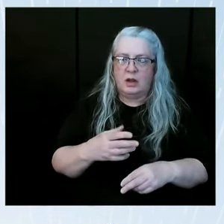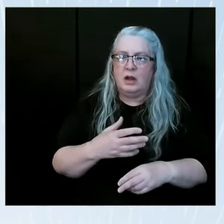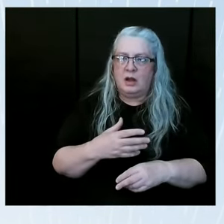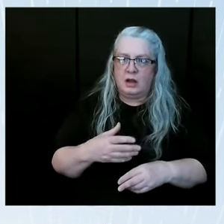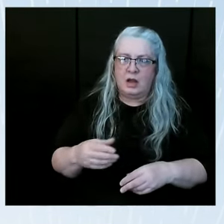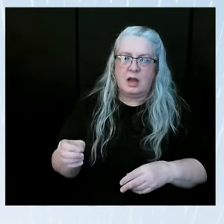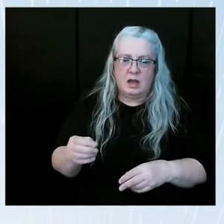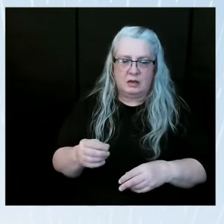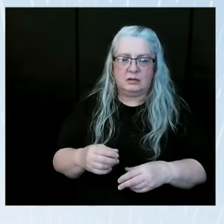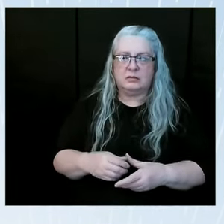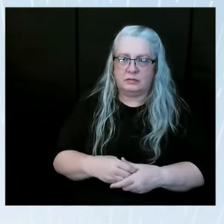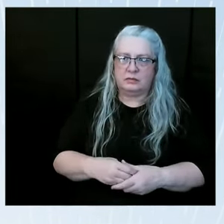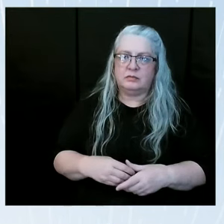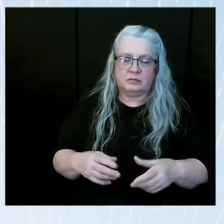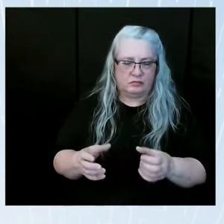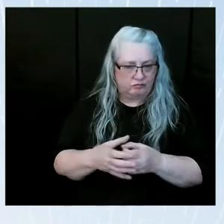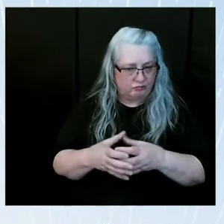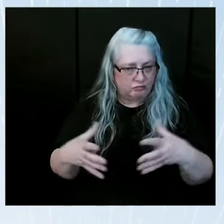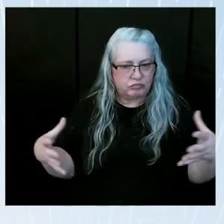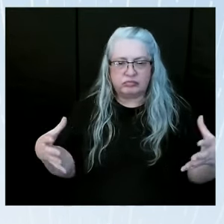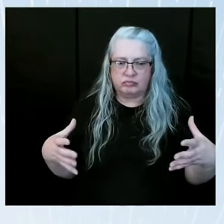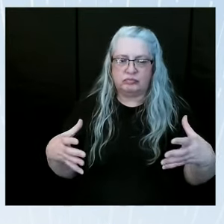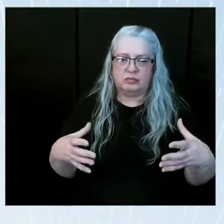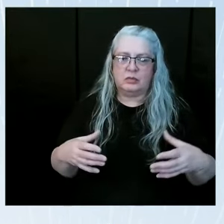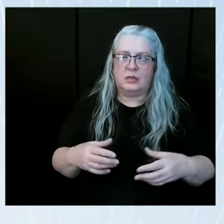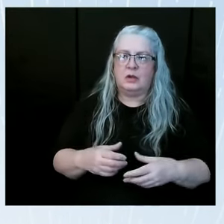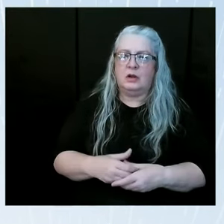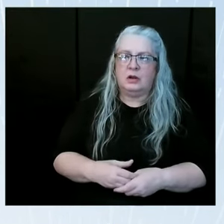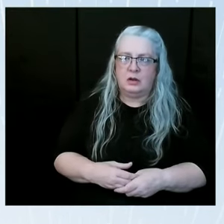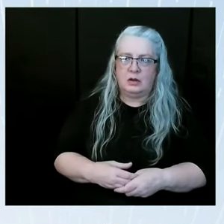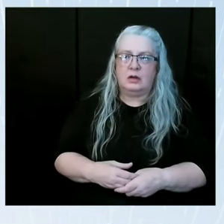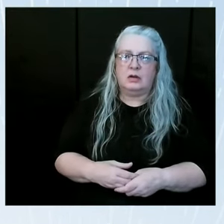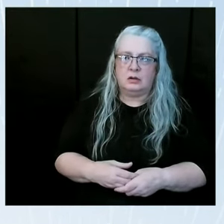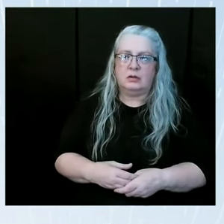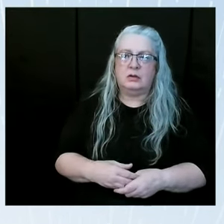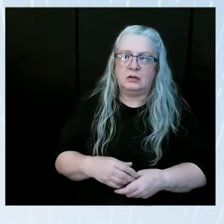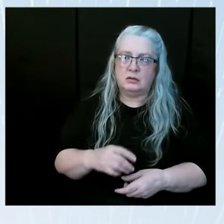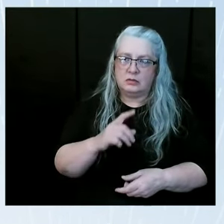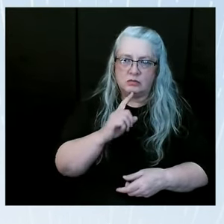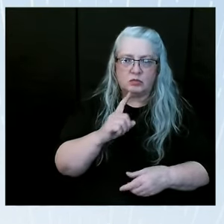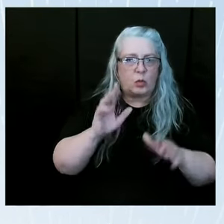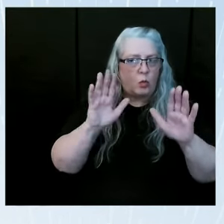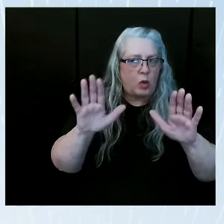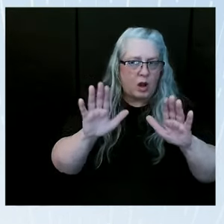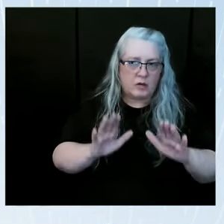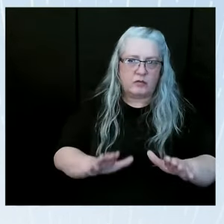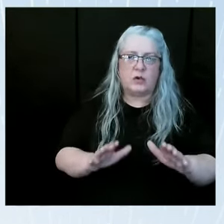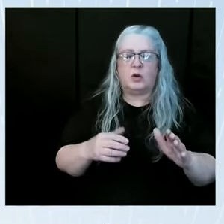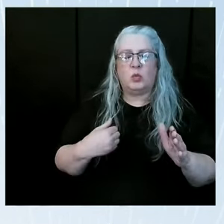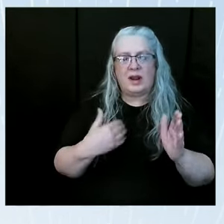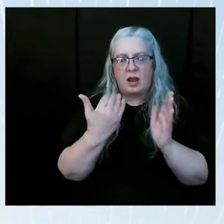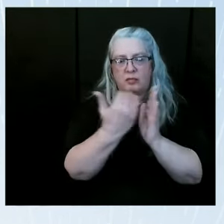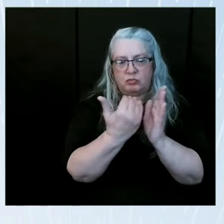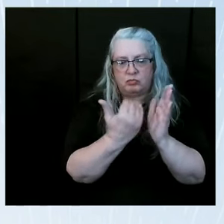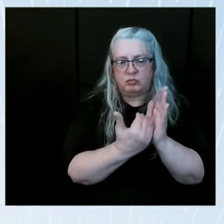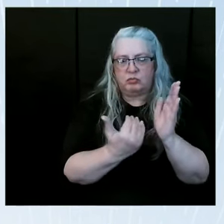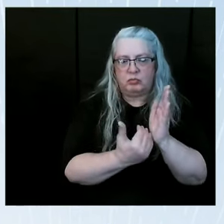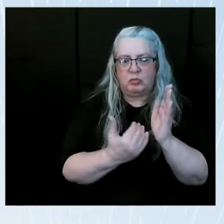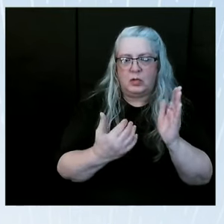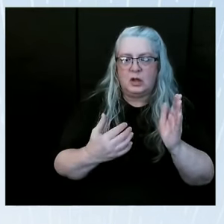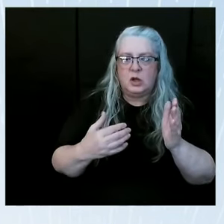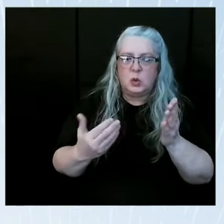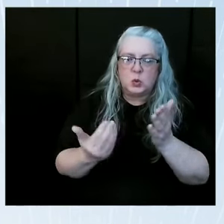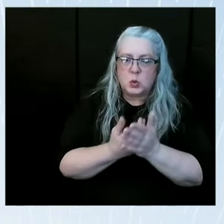Prevention Act, which is a new statute we're very, very proud to enforce. On the training front, Beth and I